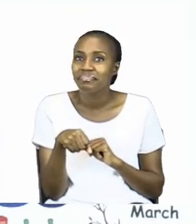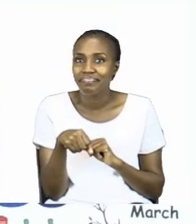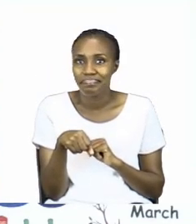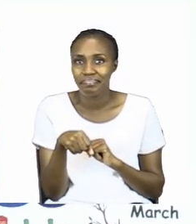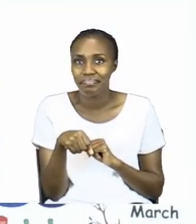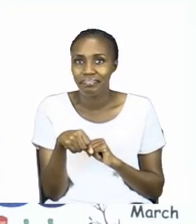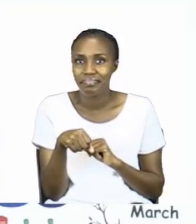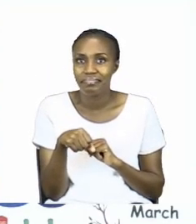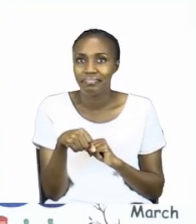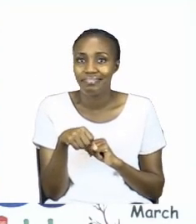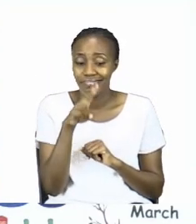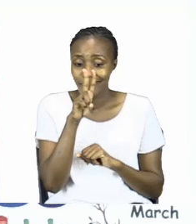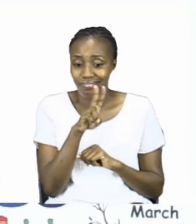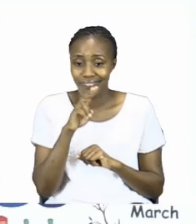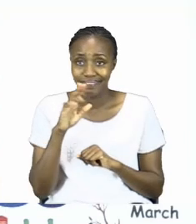is